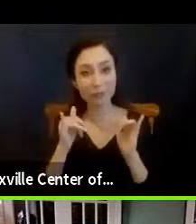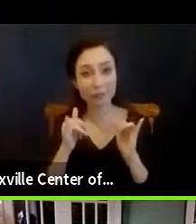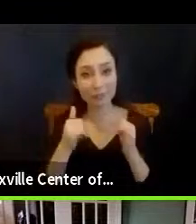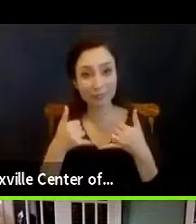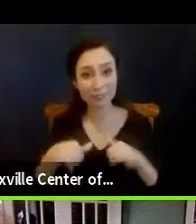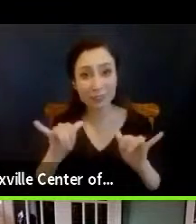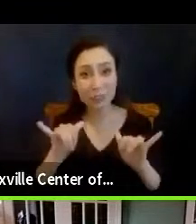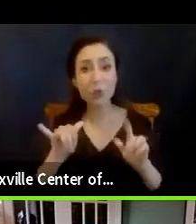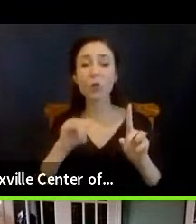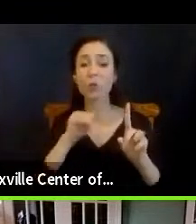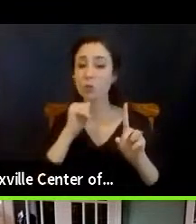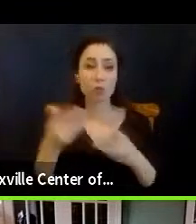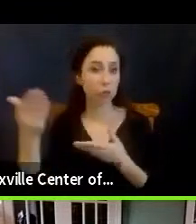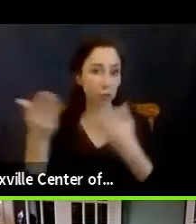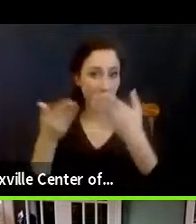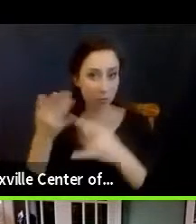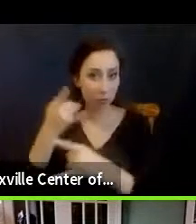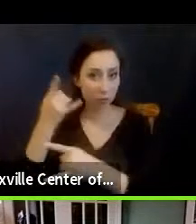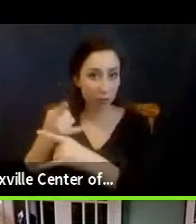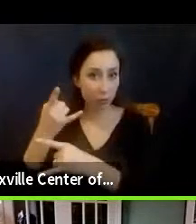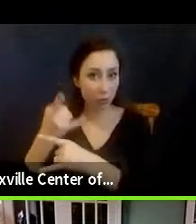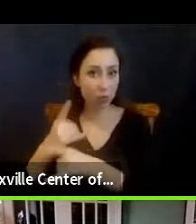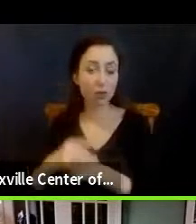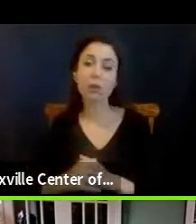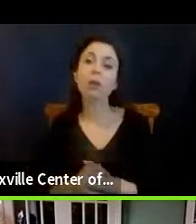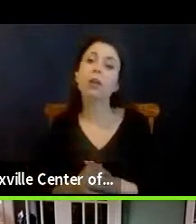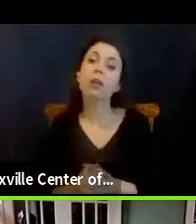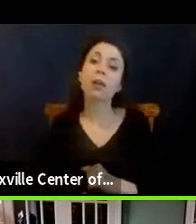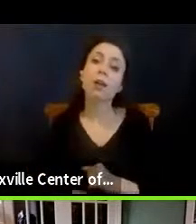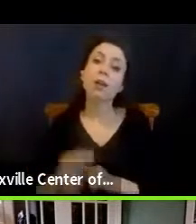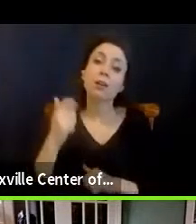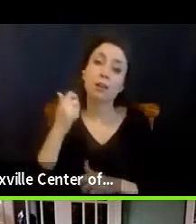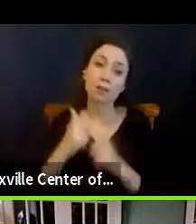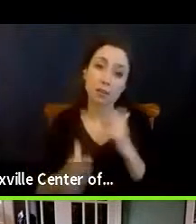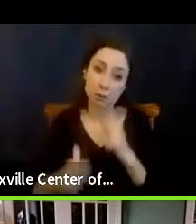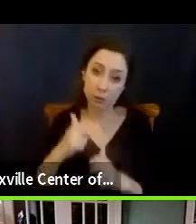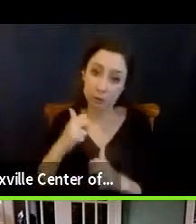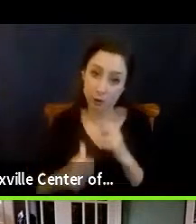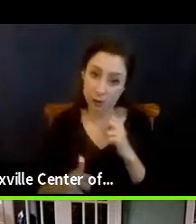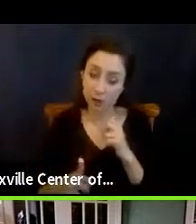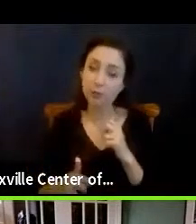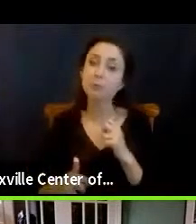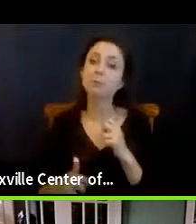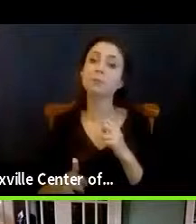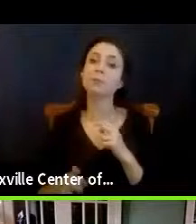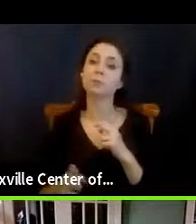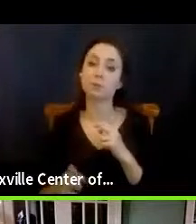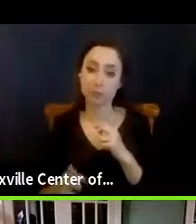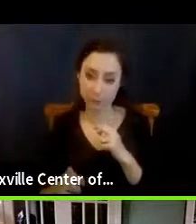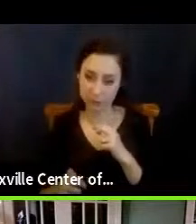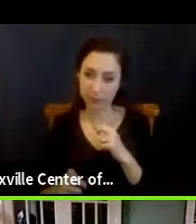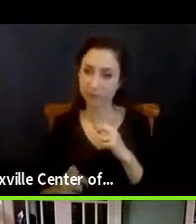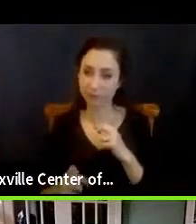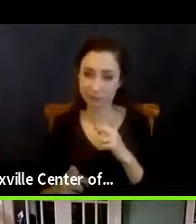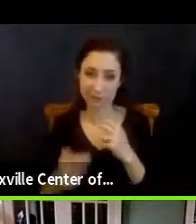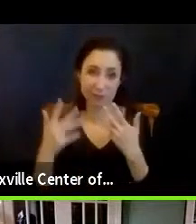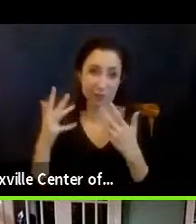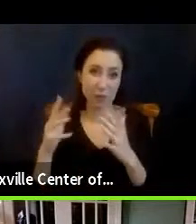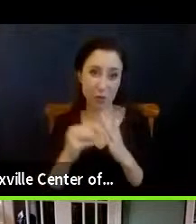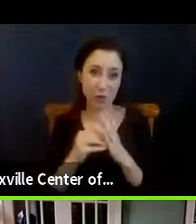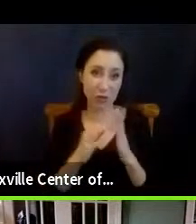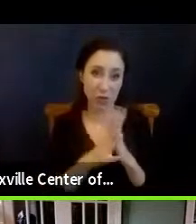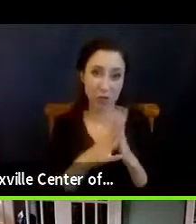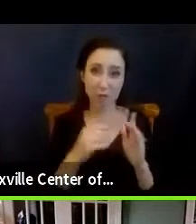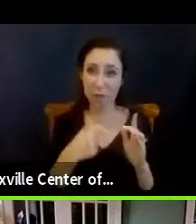not serving alcohol. The problem is we're already have documented from me talking